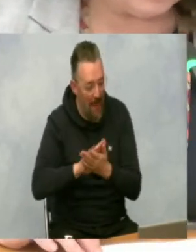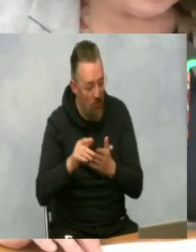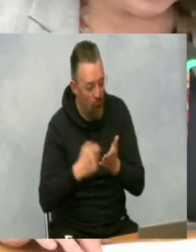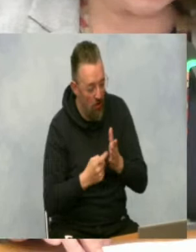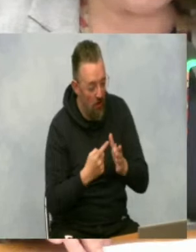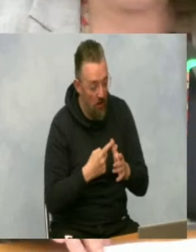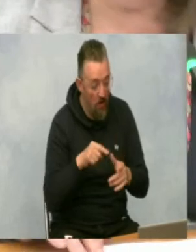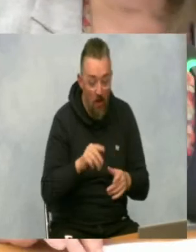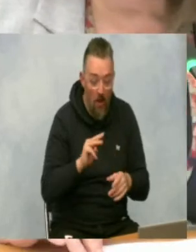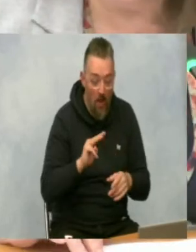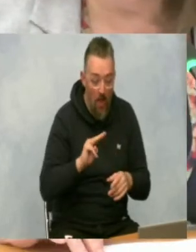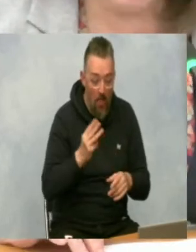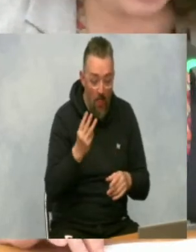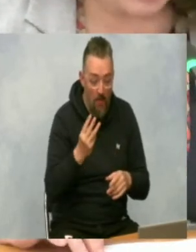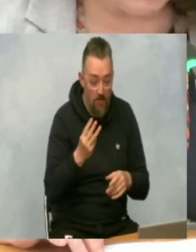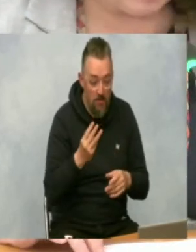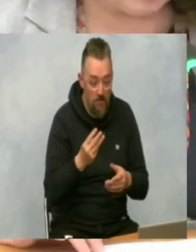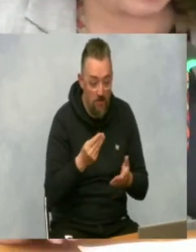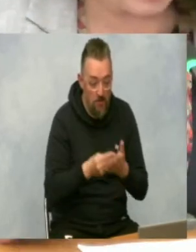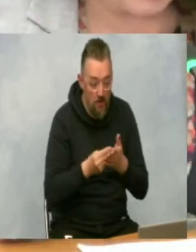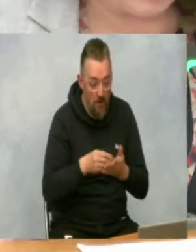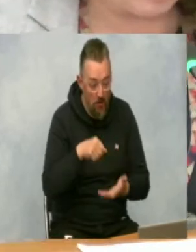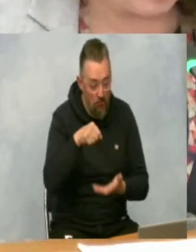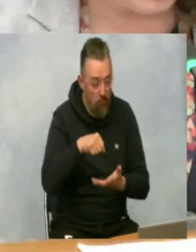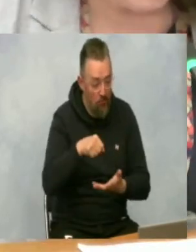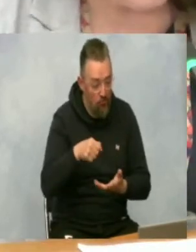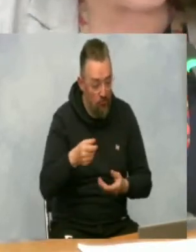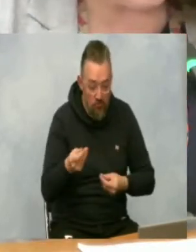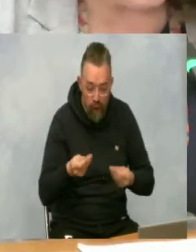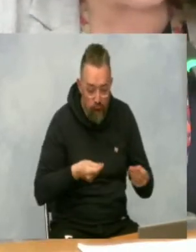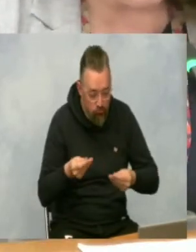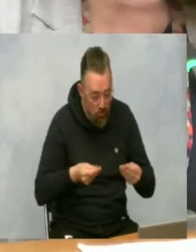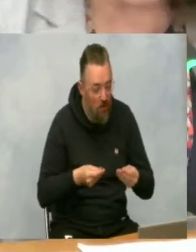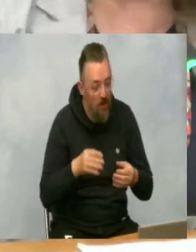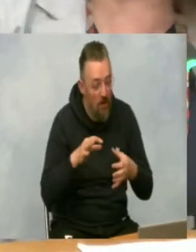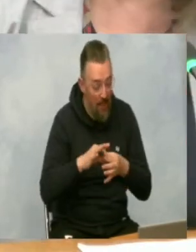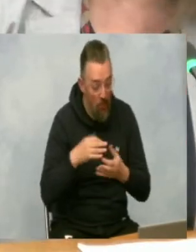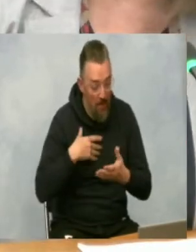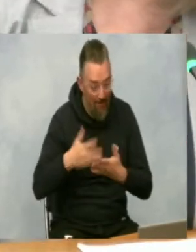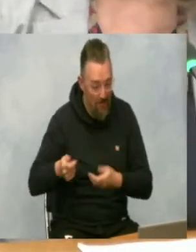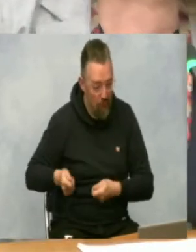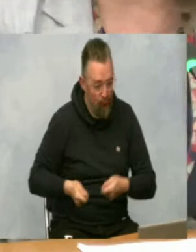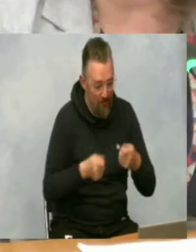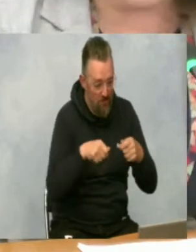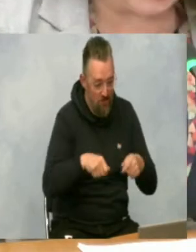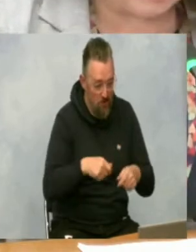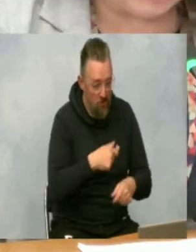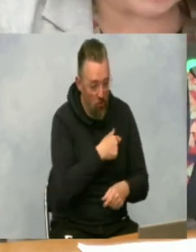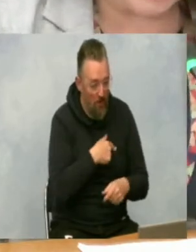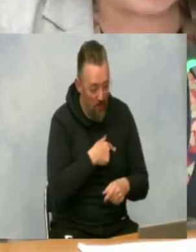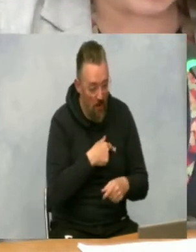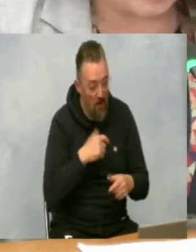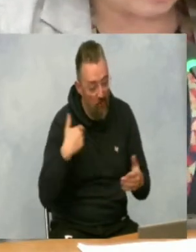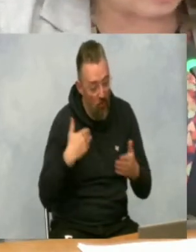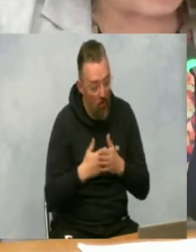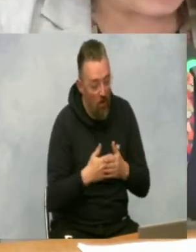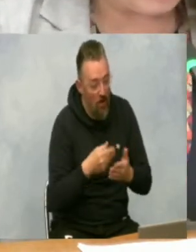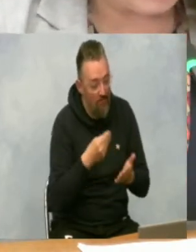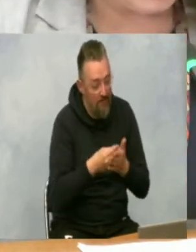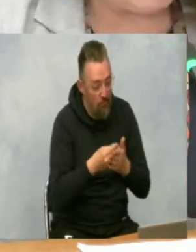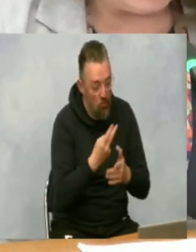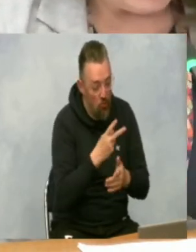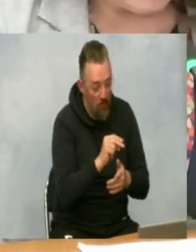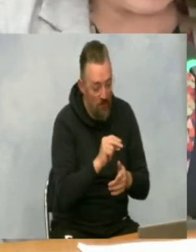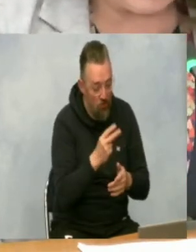the third revenue budget monitoring report we've brought to the Housing and Technical Resources Committee for financial year